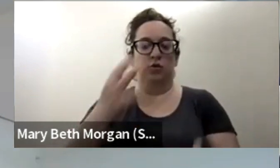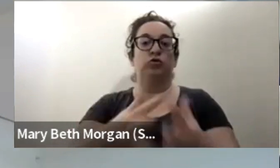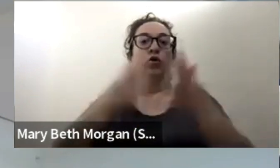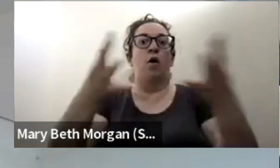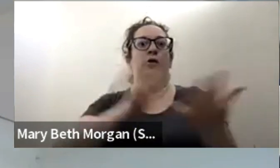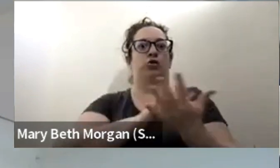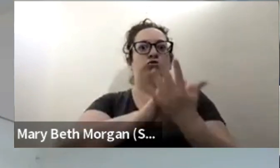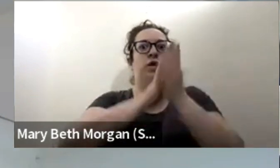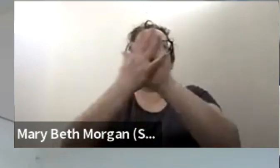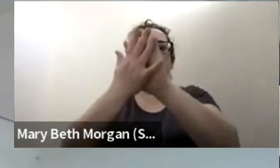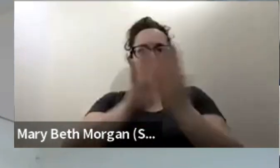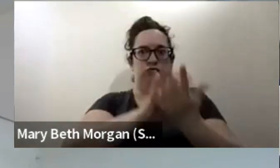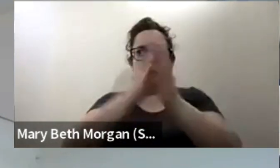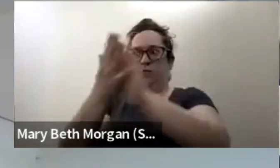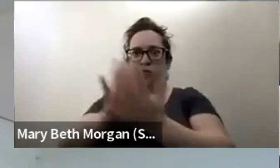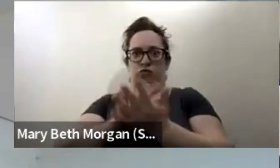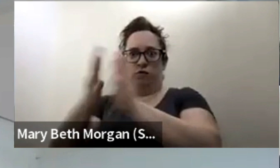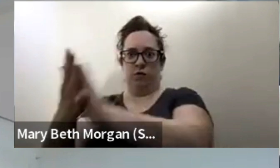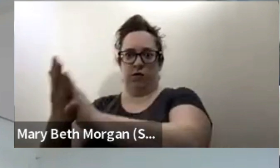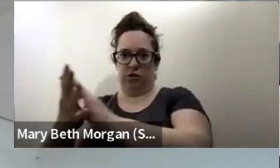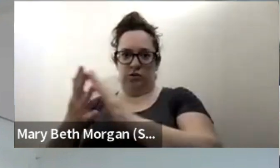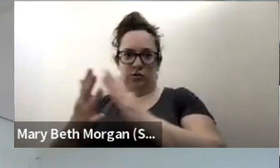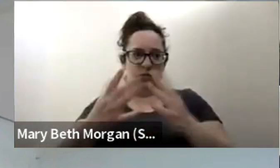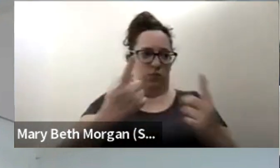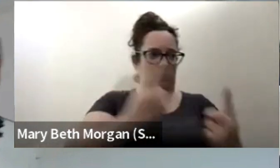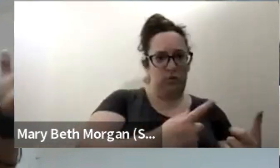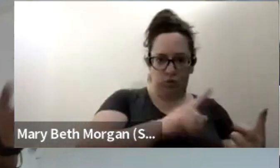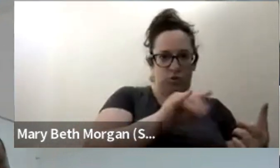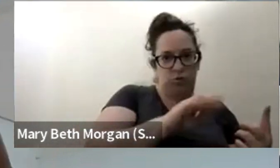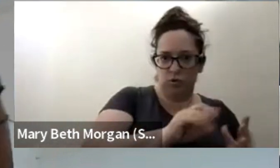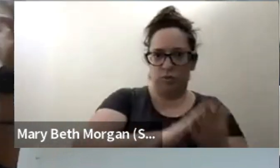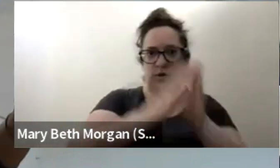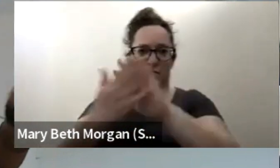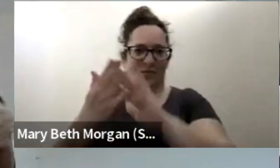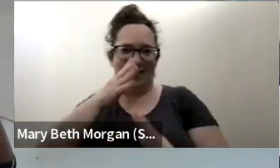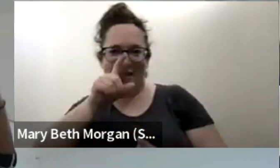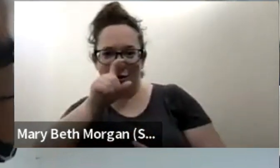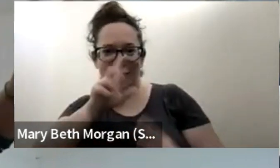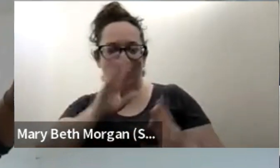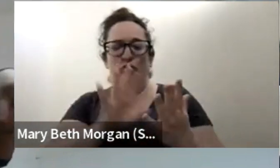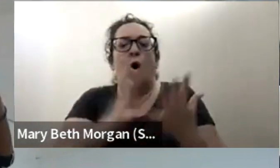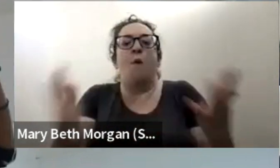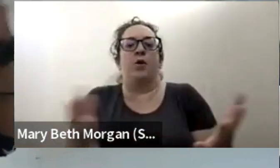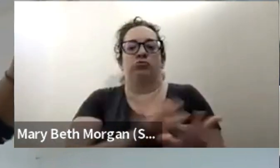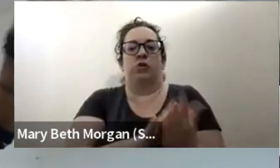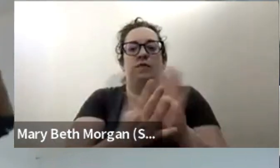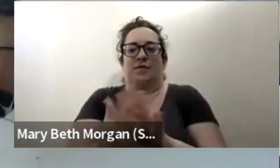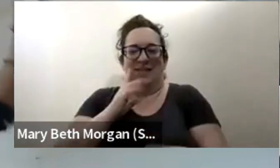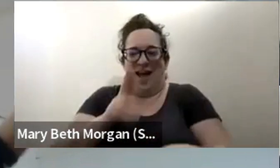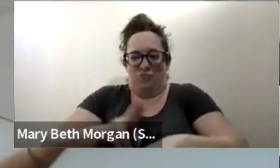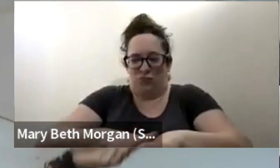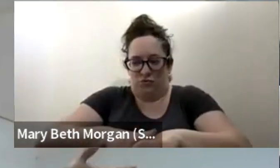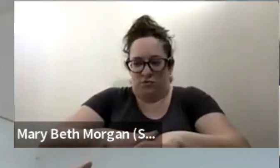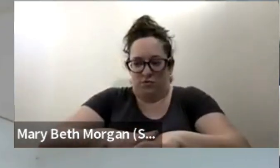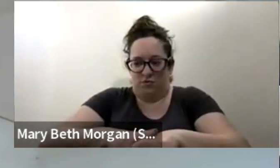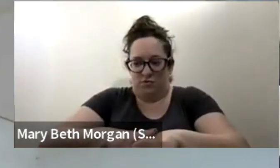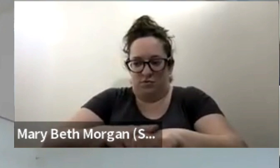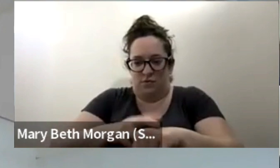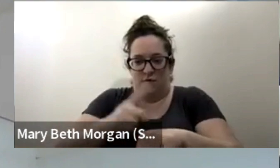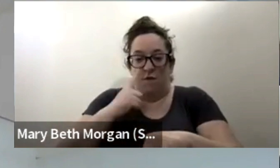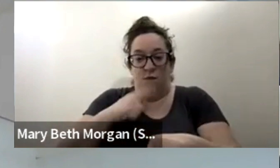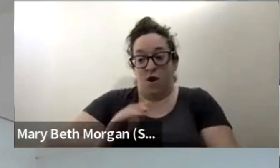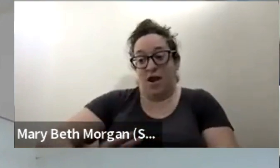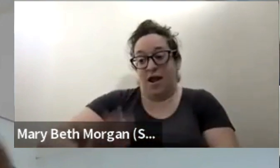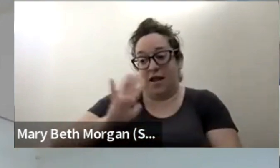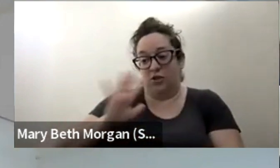so much transformation going on there, right? And again, I feel like it was just the most natural thing in the world for